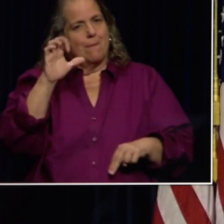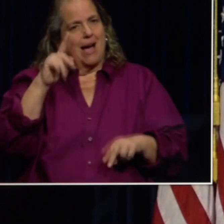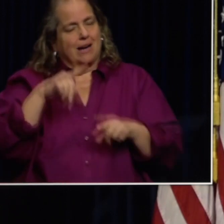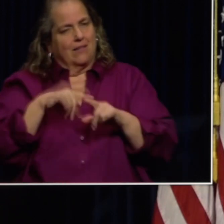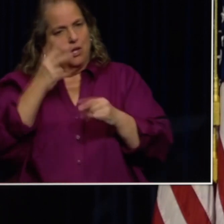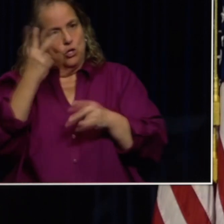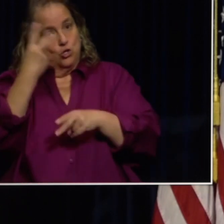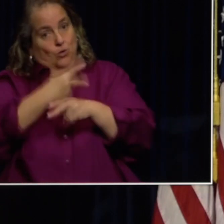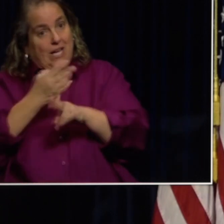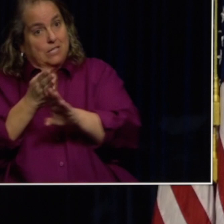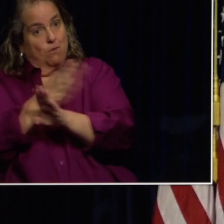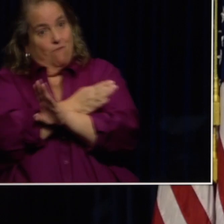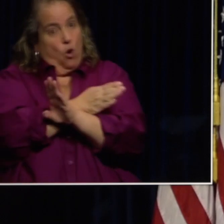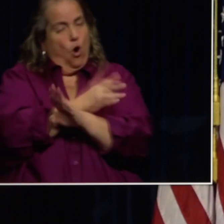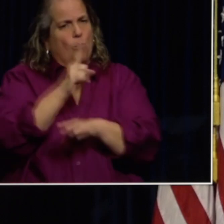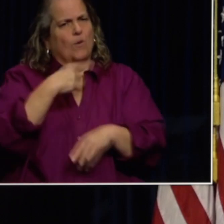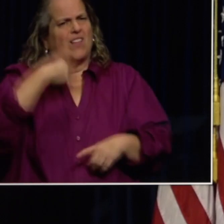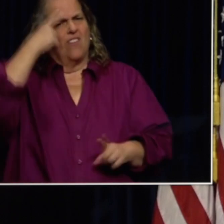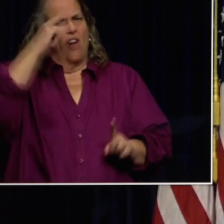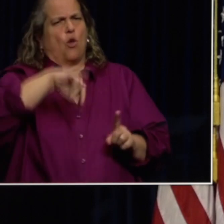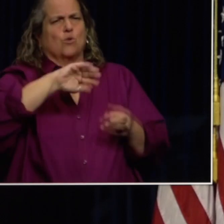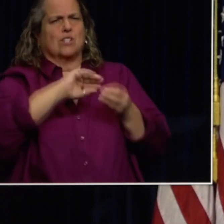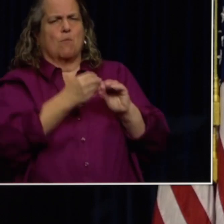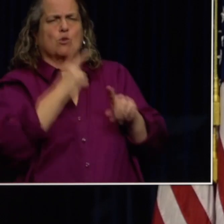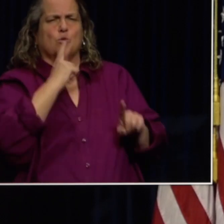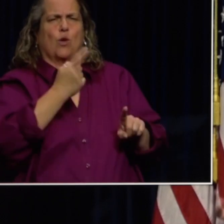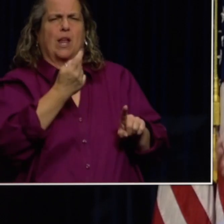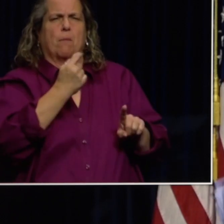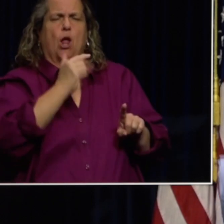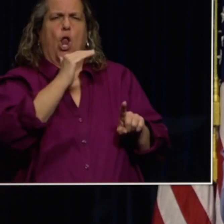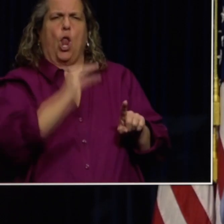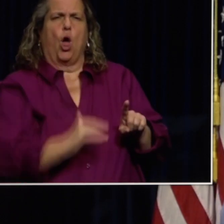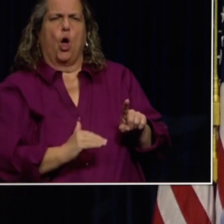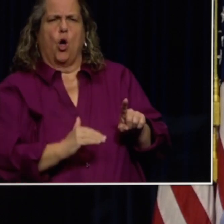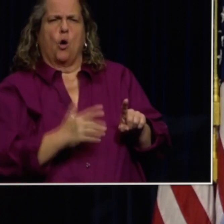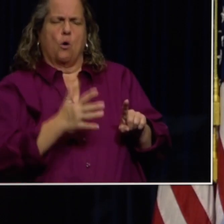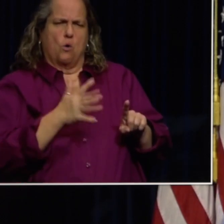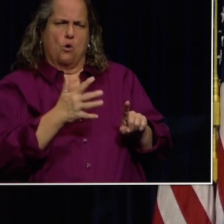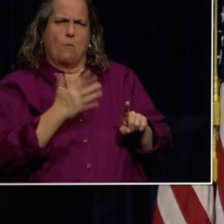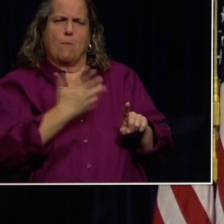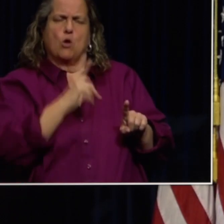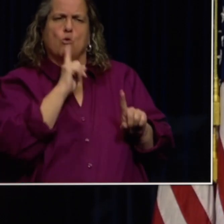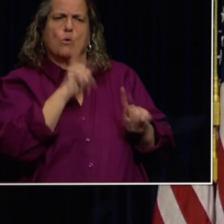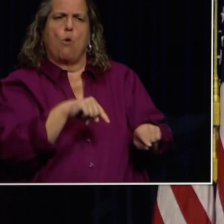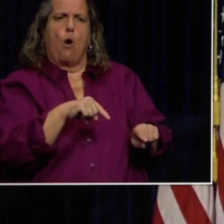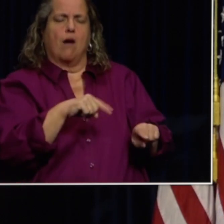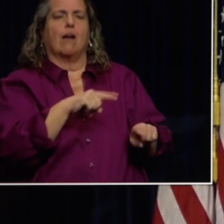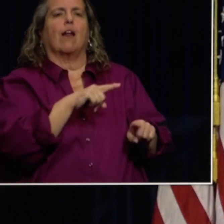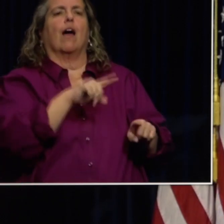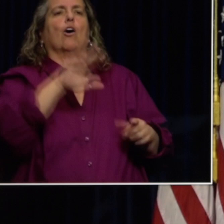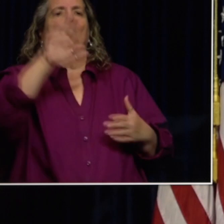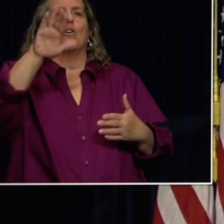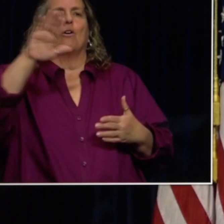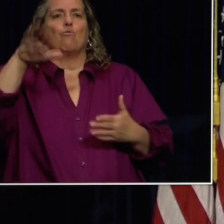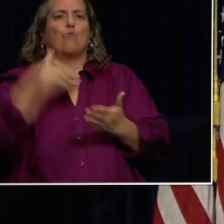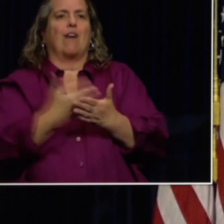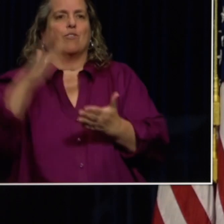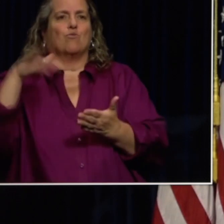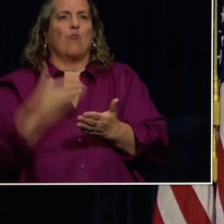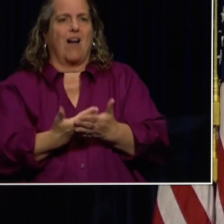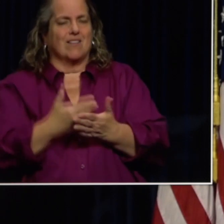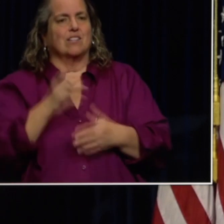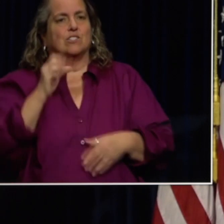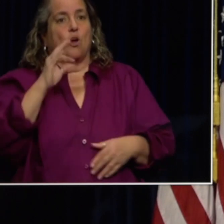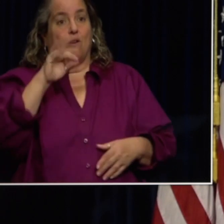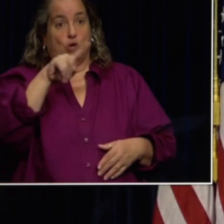2 days before it, where we thought those numbers were low, and we think that some of those reports have come in today because of it, our average during